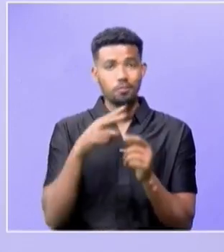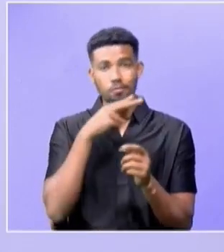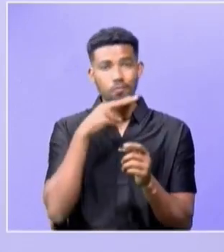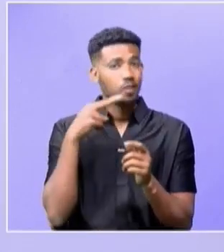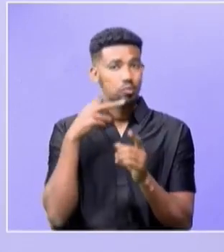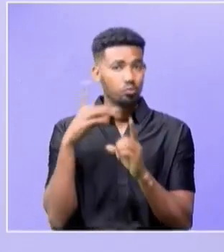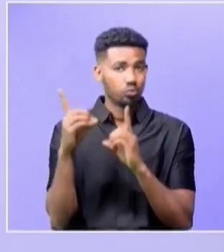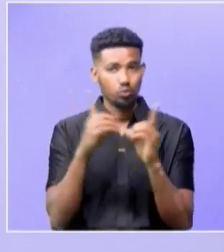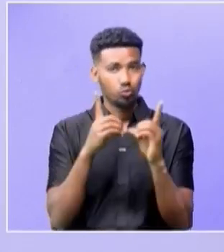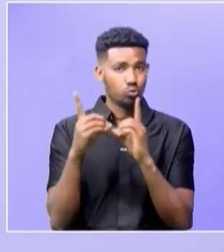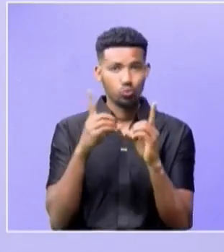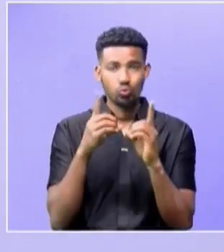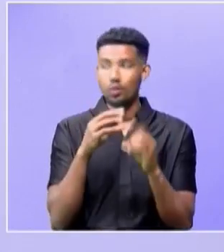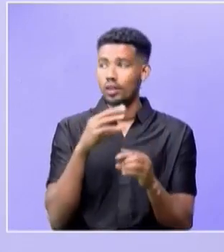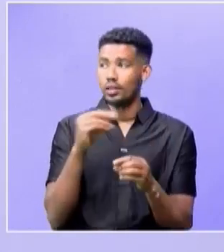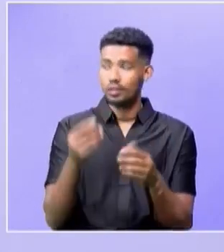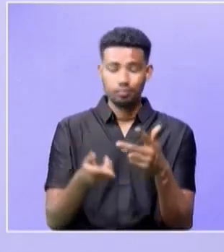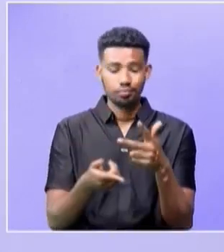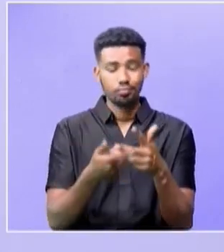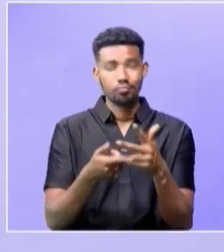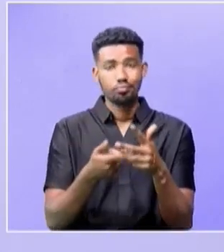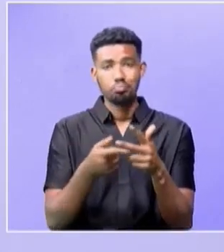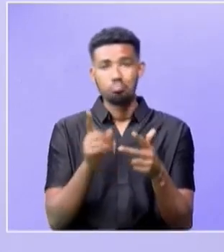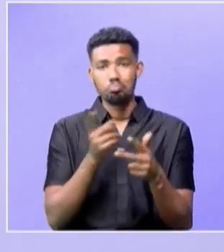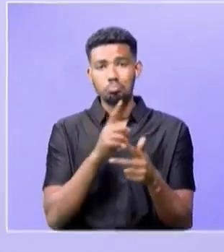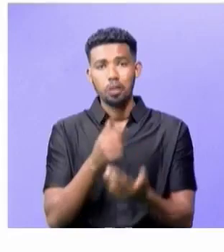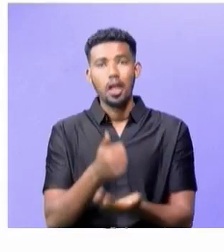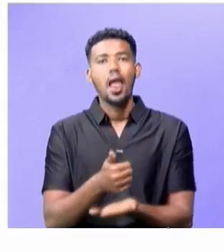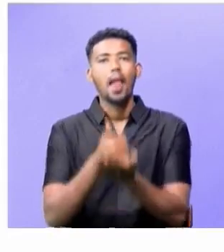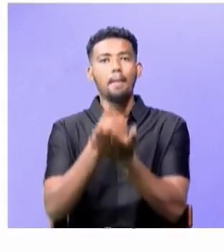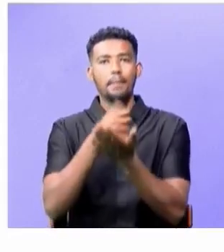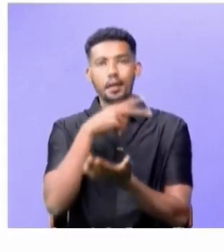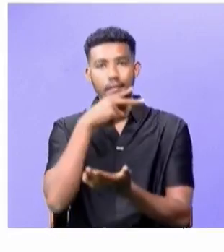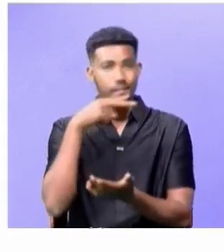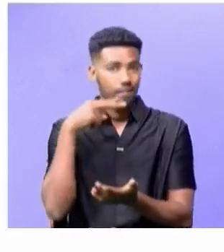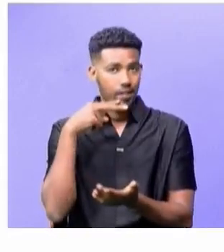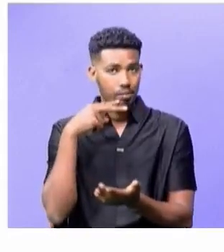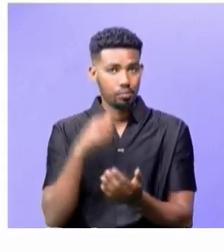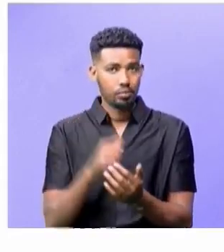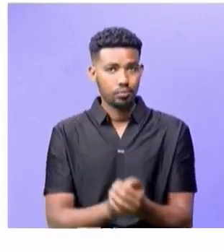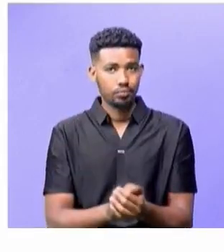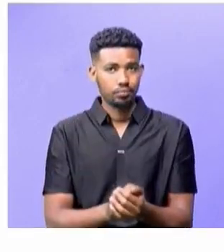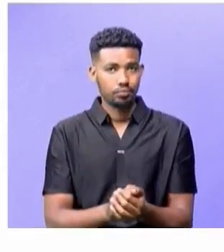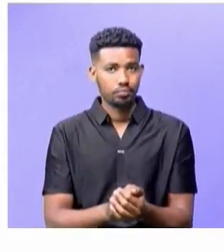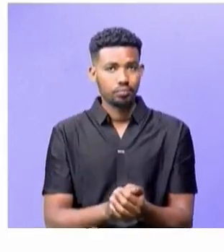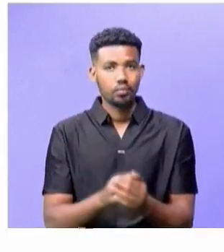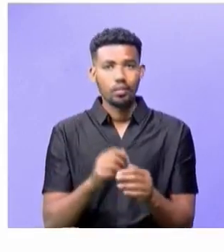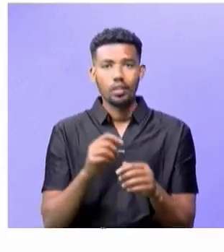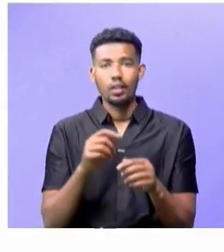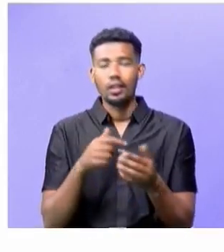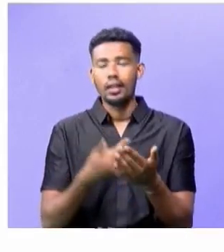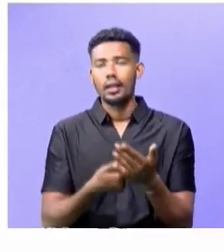is auxiliary or helping verb can. So this is, it means can't.